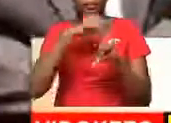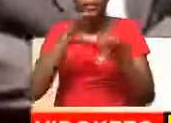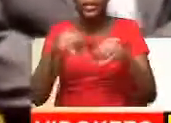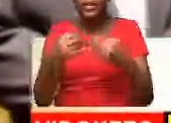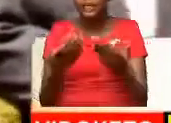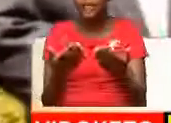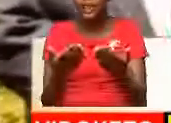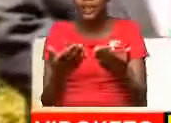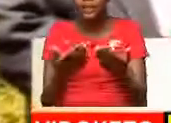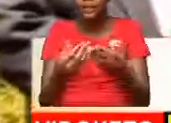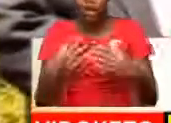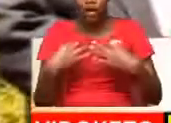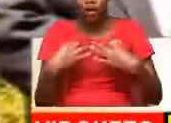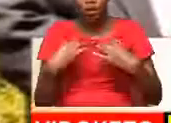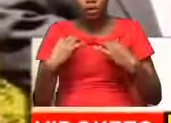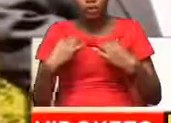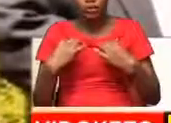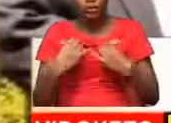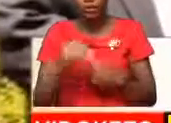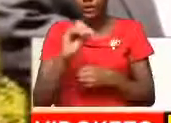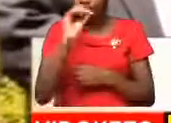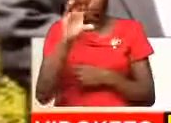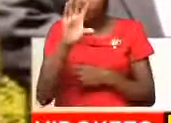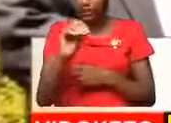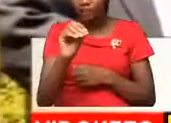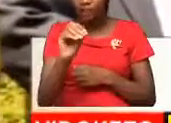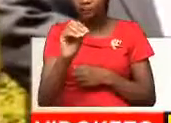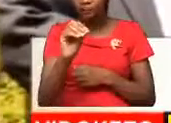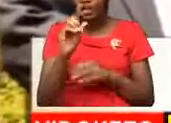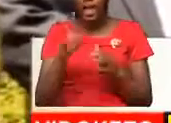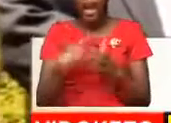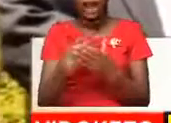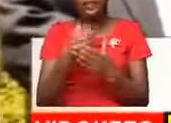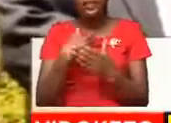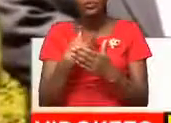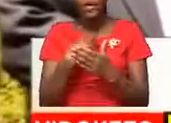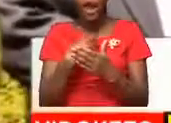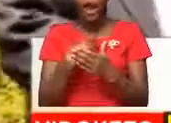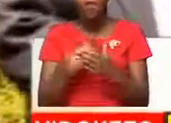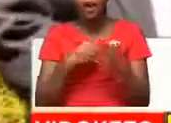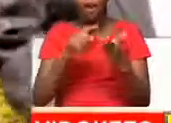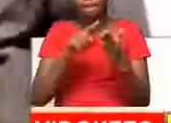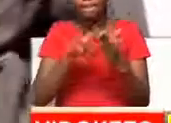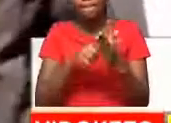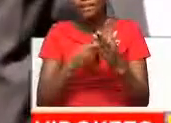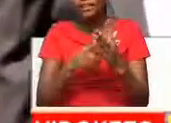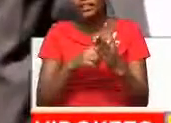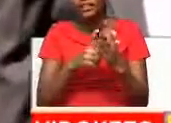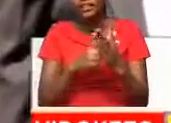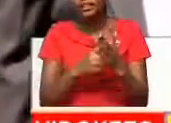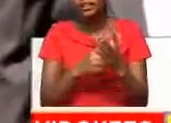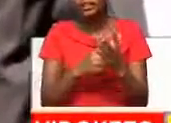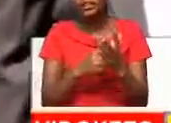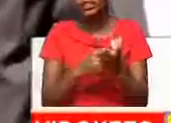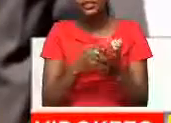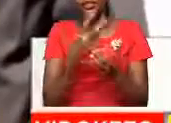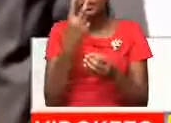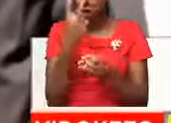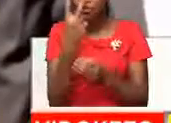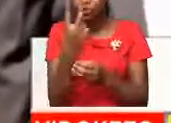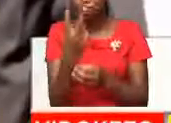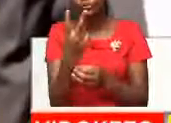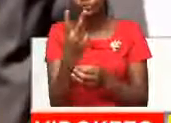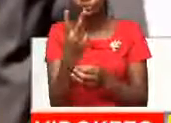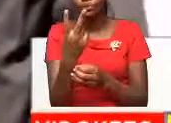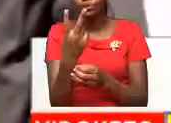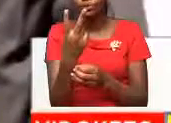disposable aprons, which are 50. We have thermal scan gun, those